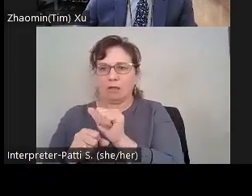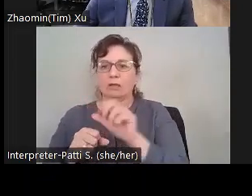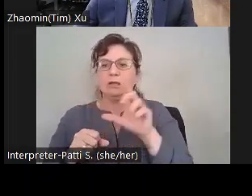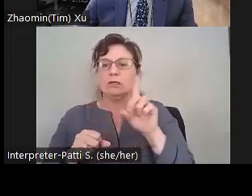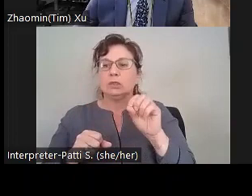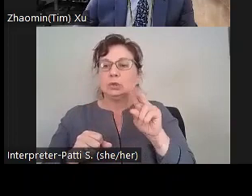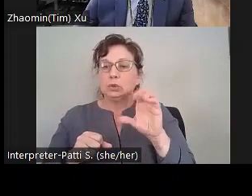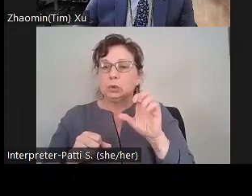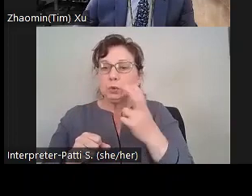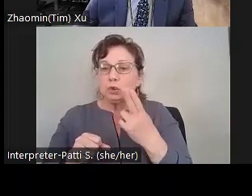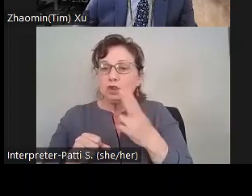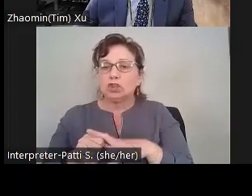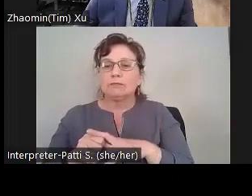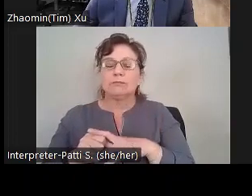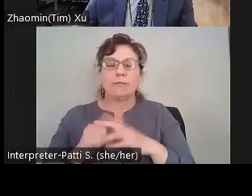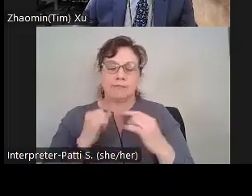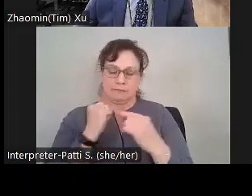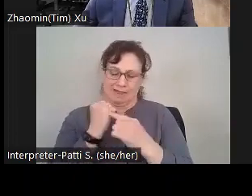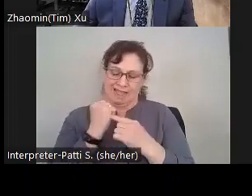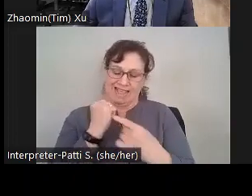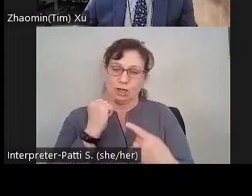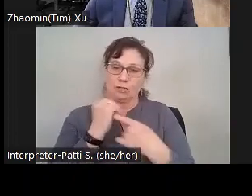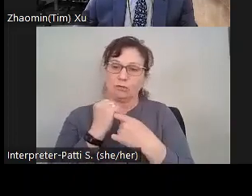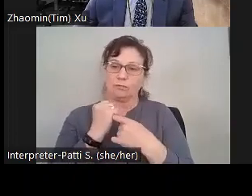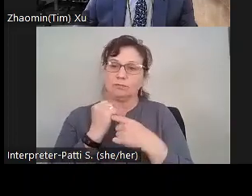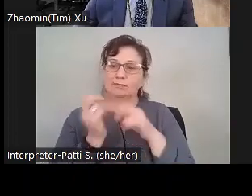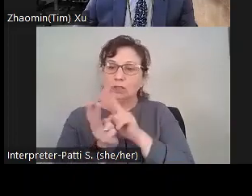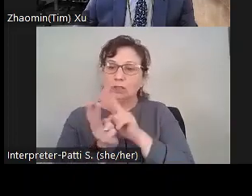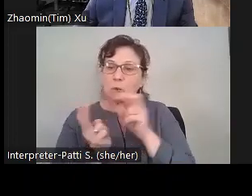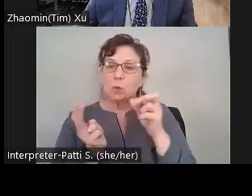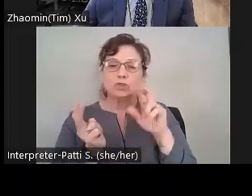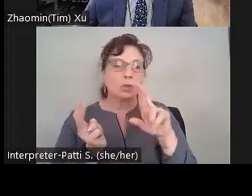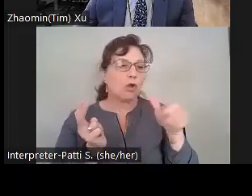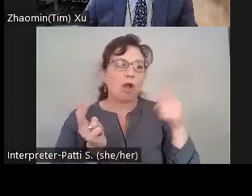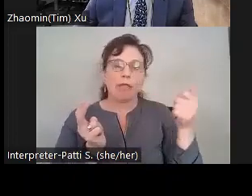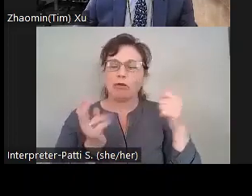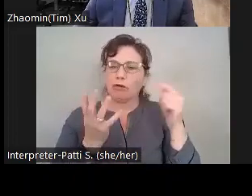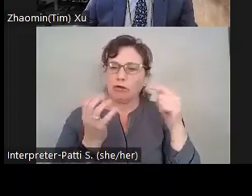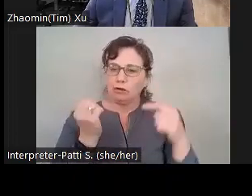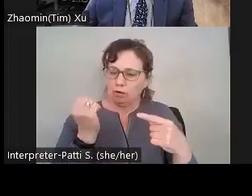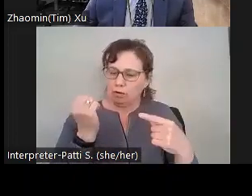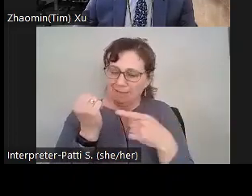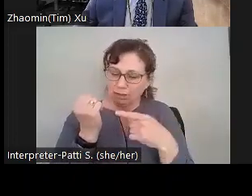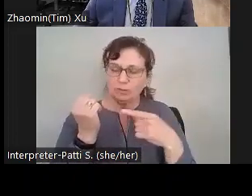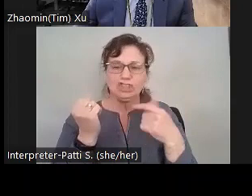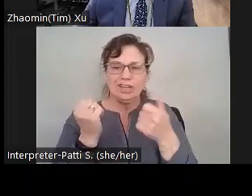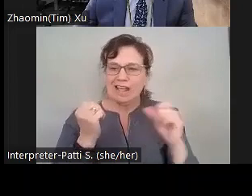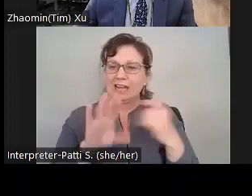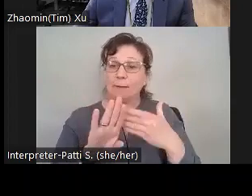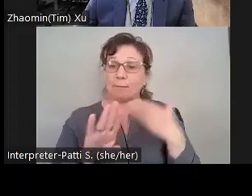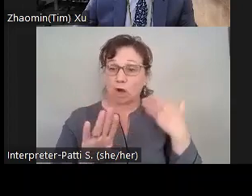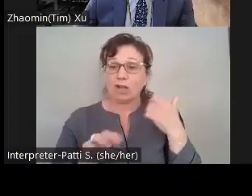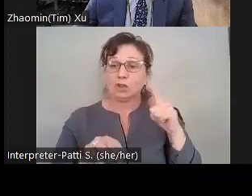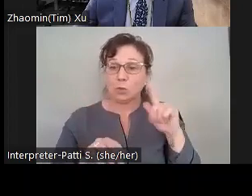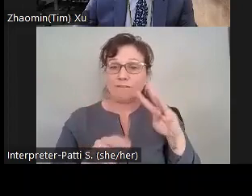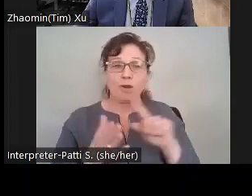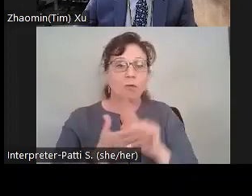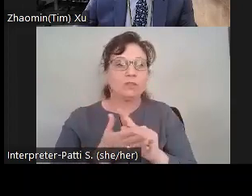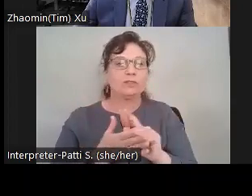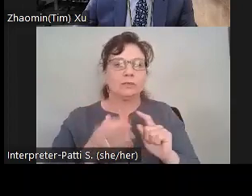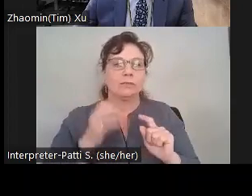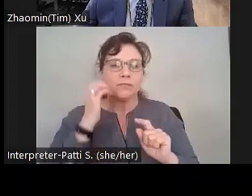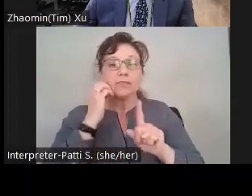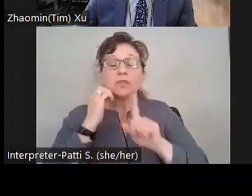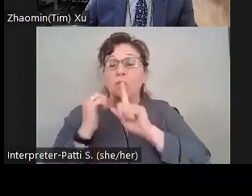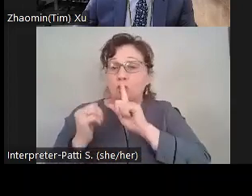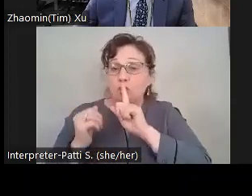insertions for at least 24 hours prior. It's a relatively simple and quick test with